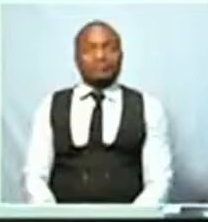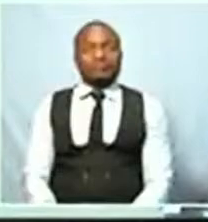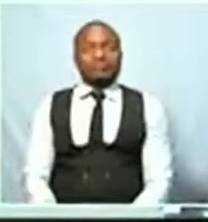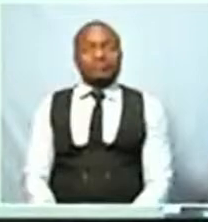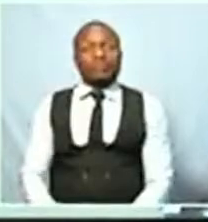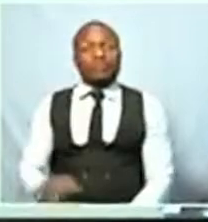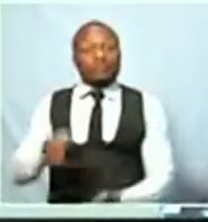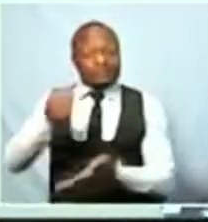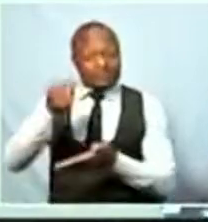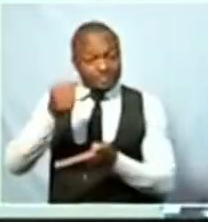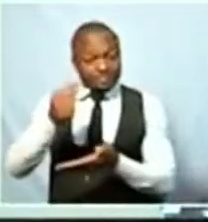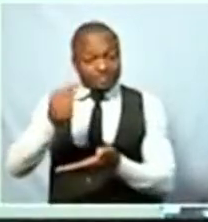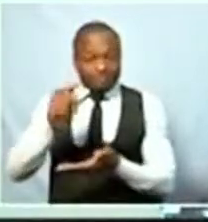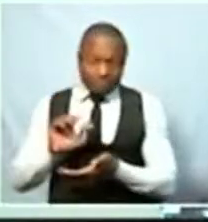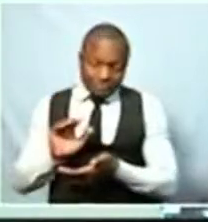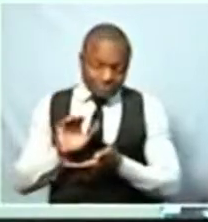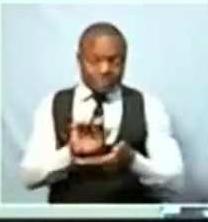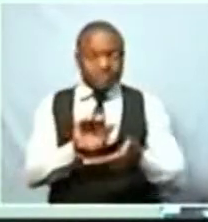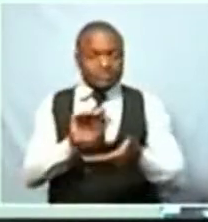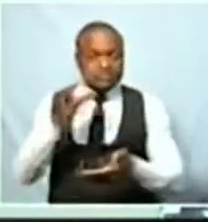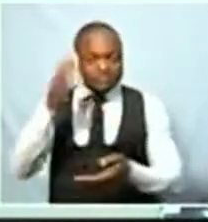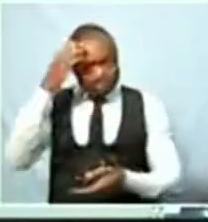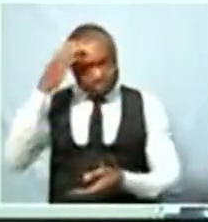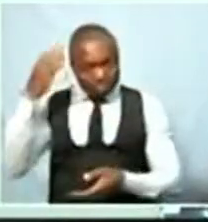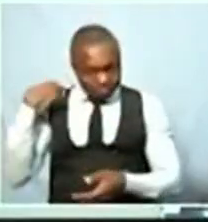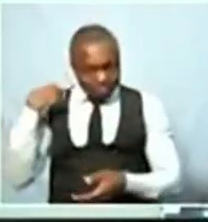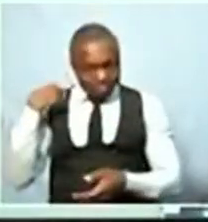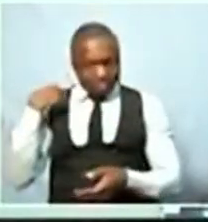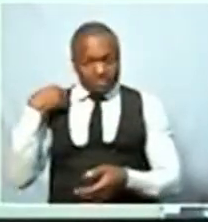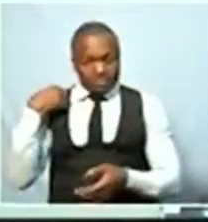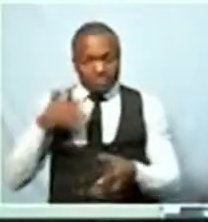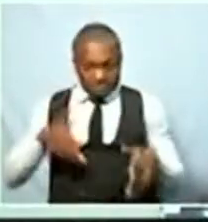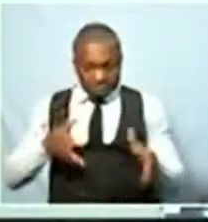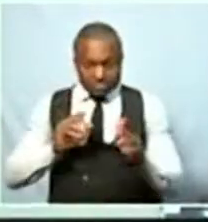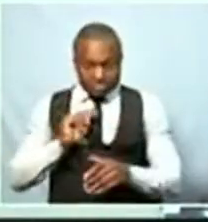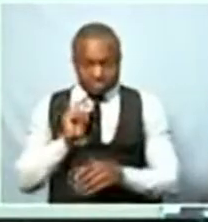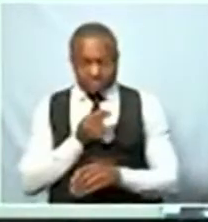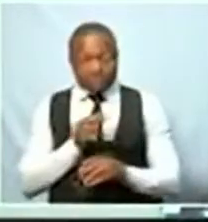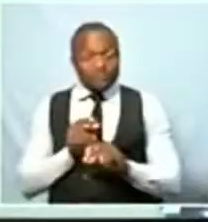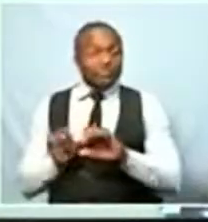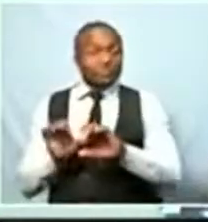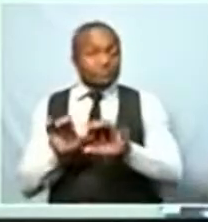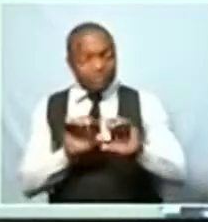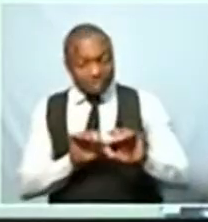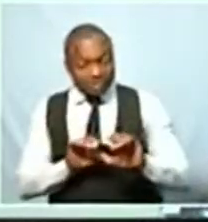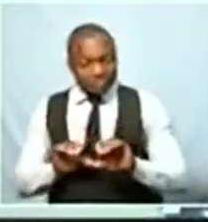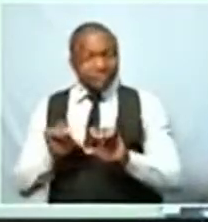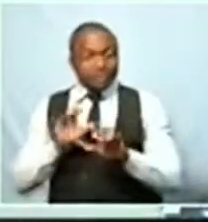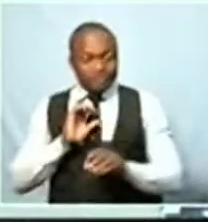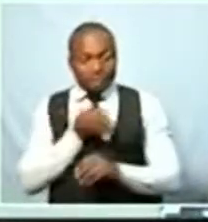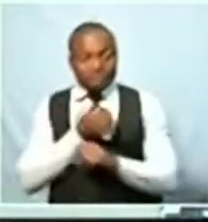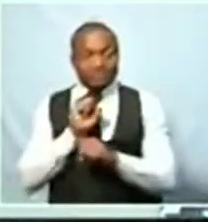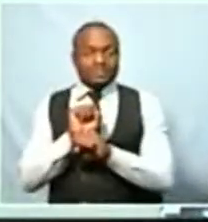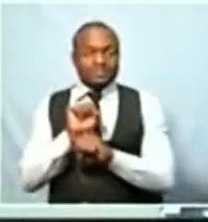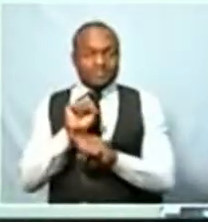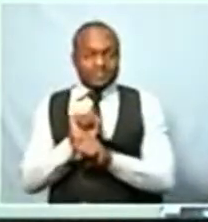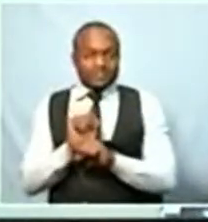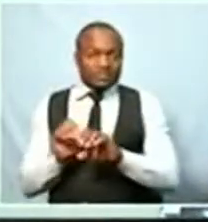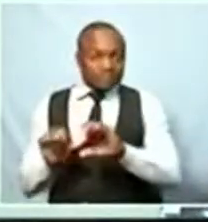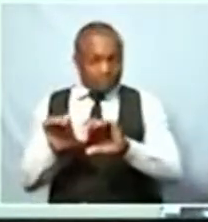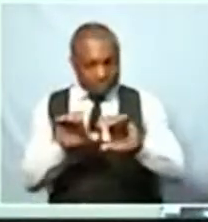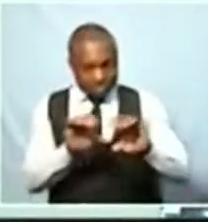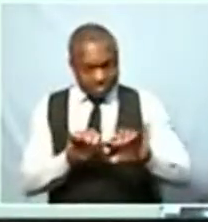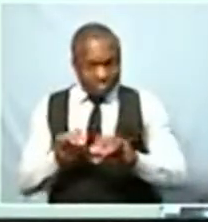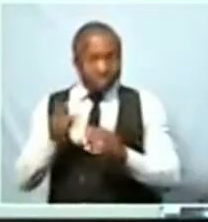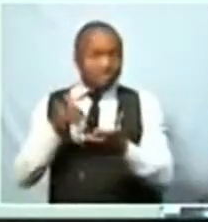The budget that has been allocated to the office is to enable us carry out our mandate, and in carrying out this